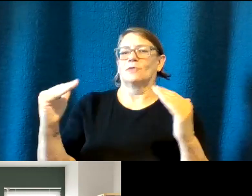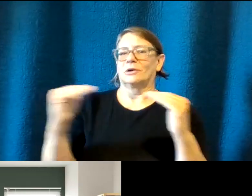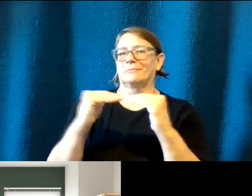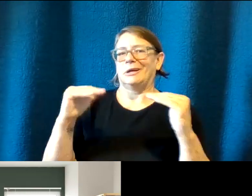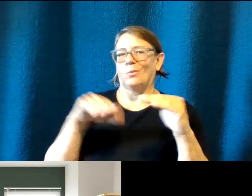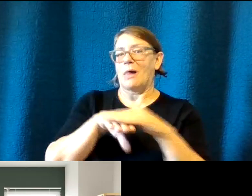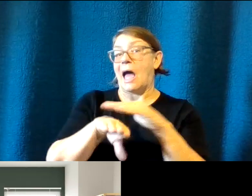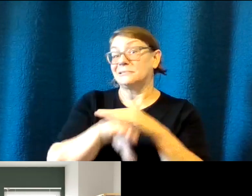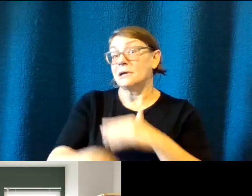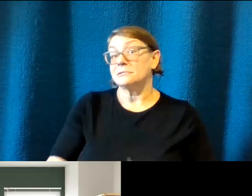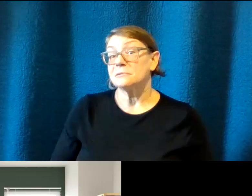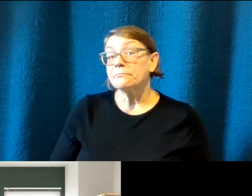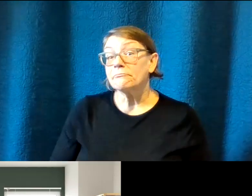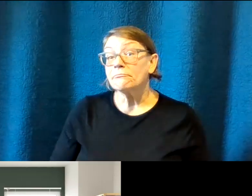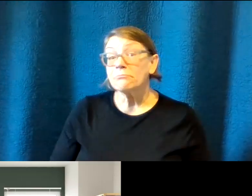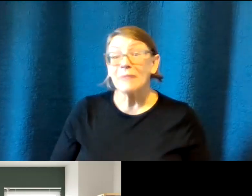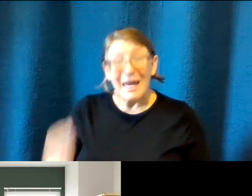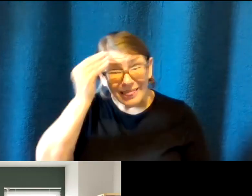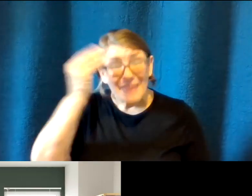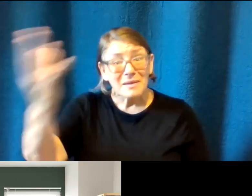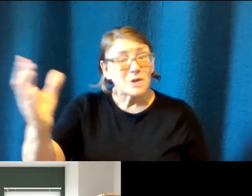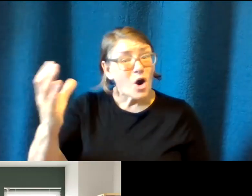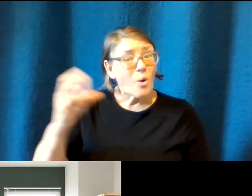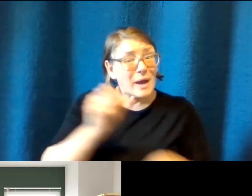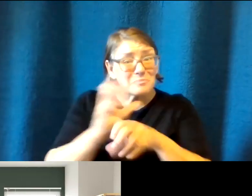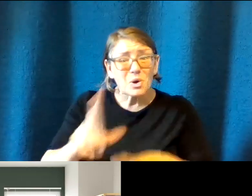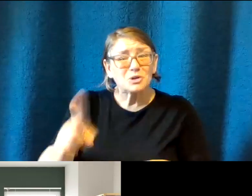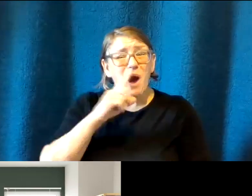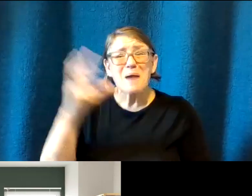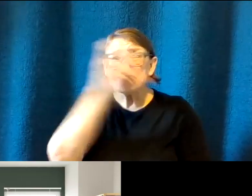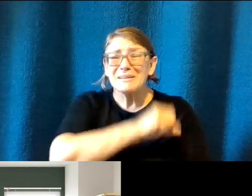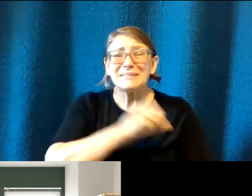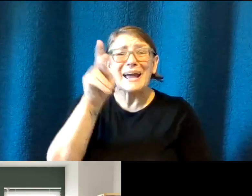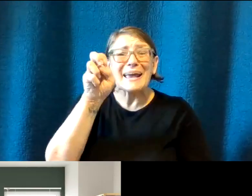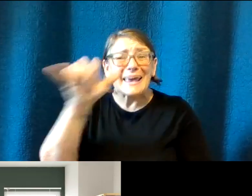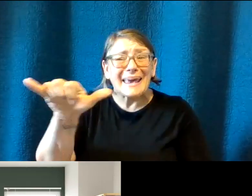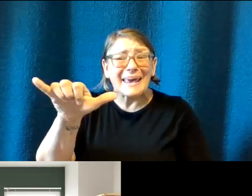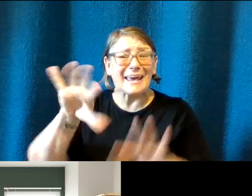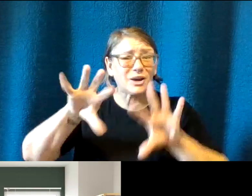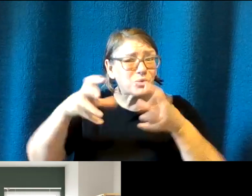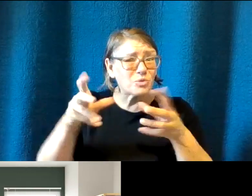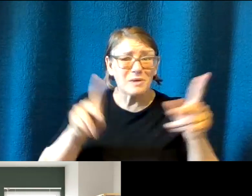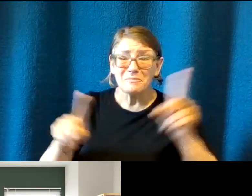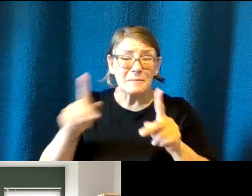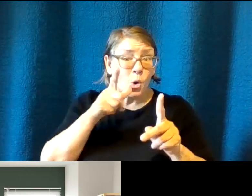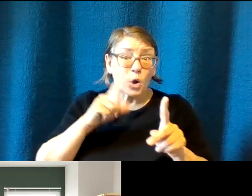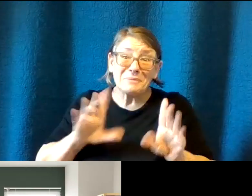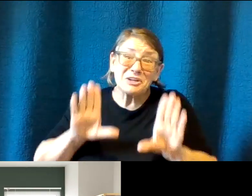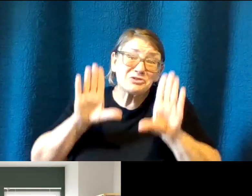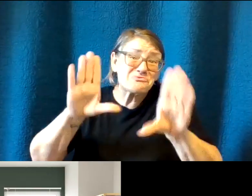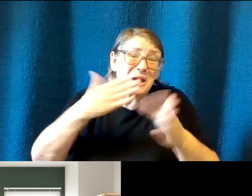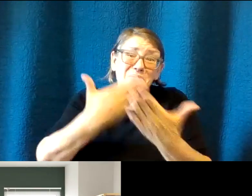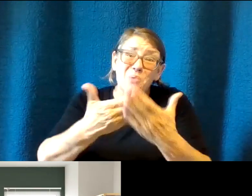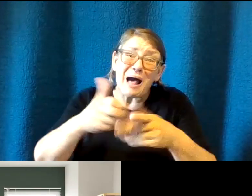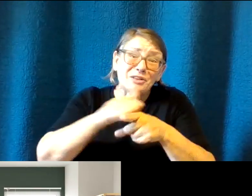with the knowledge that they're missing out on a key demographic that could be really great, well-trained,